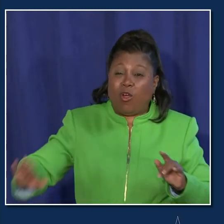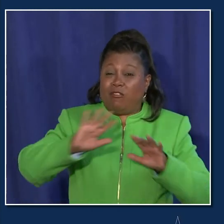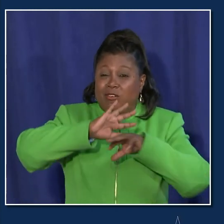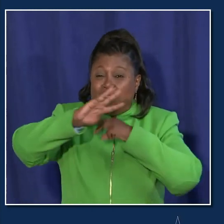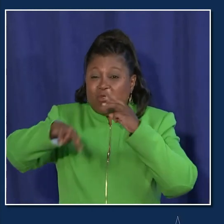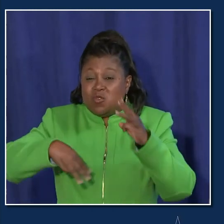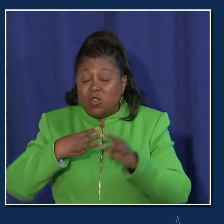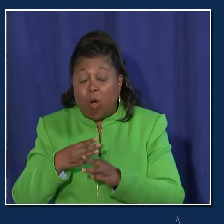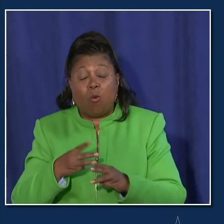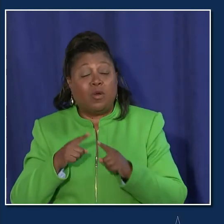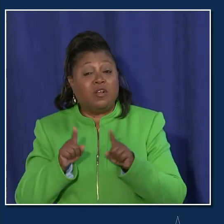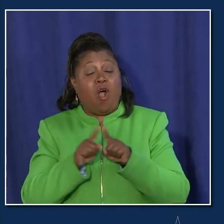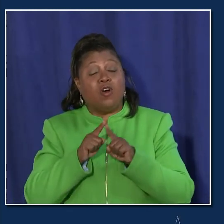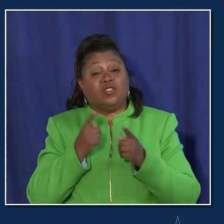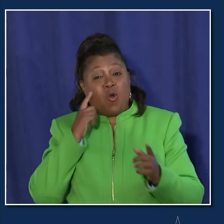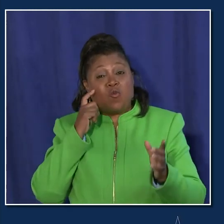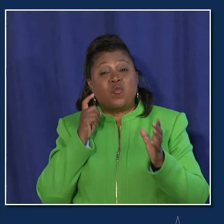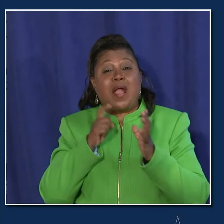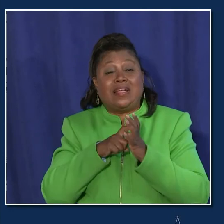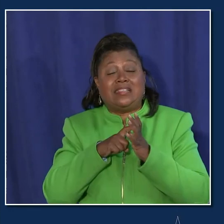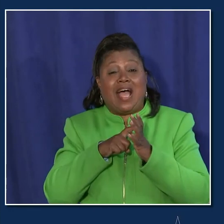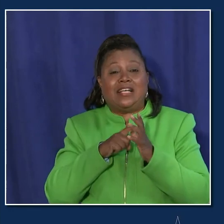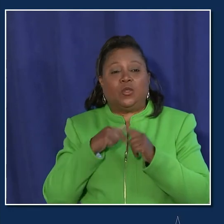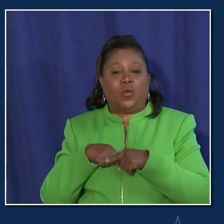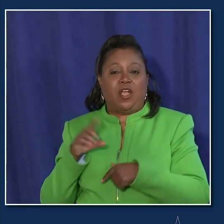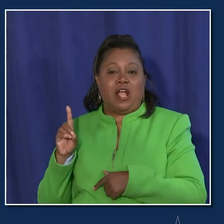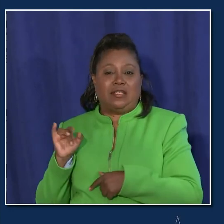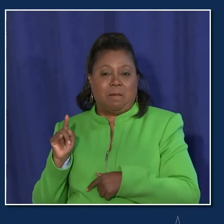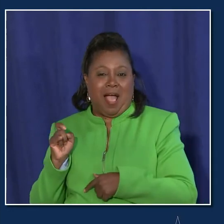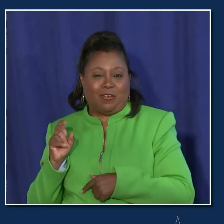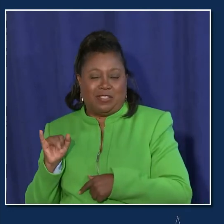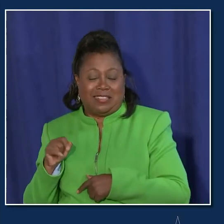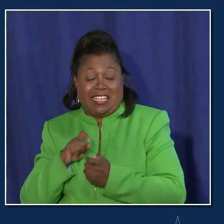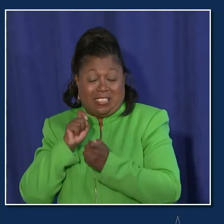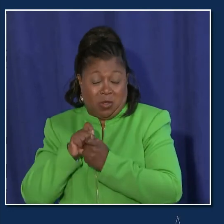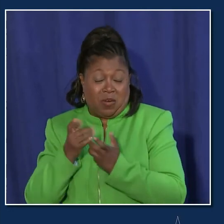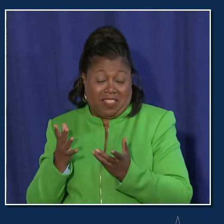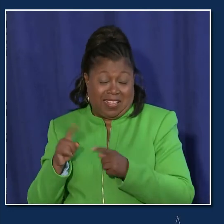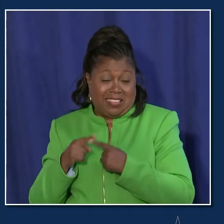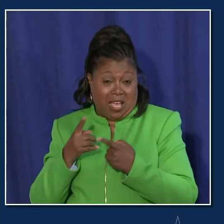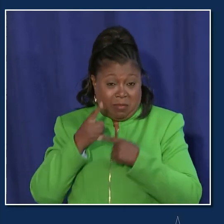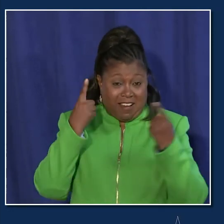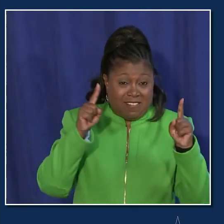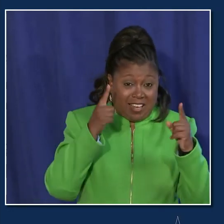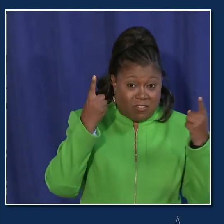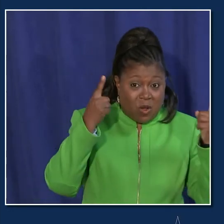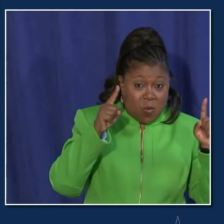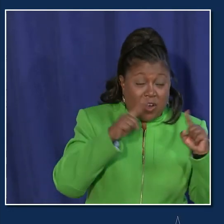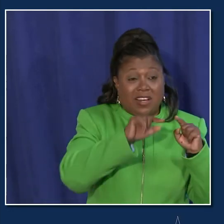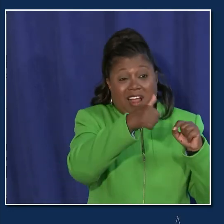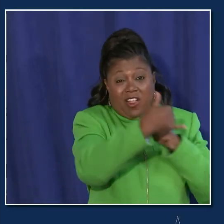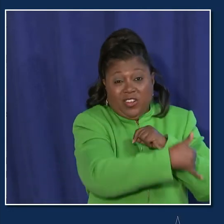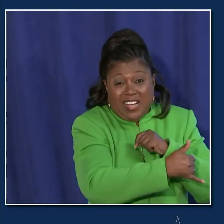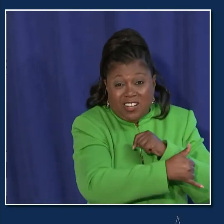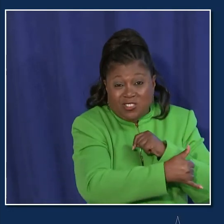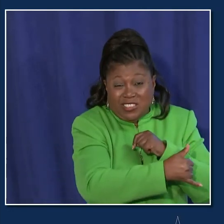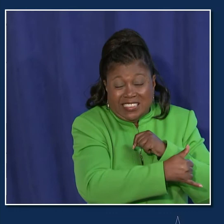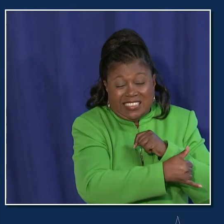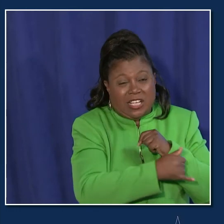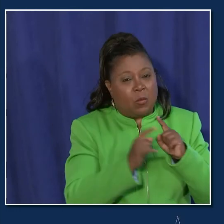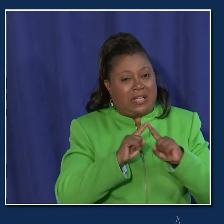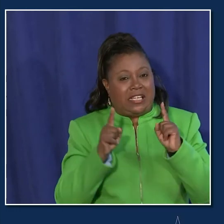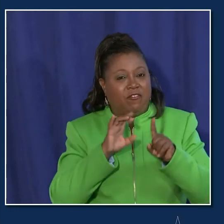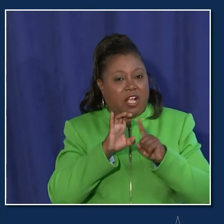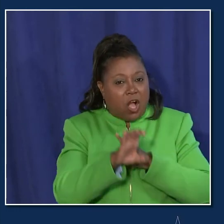globe. We also have to recognize that we're a democracy. Certain things that have been effective and worked in other countries with